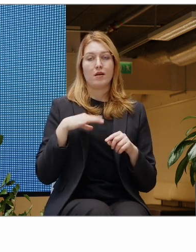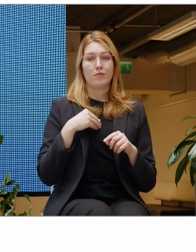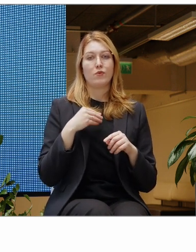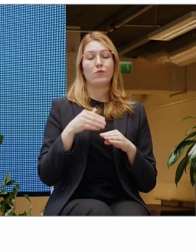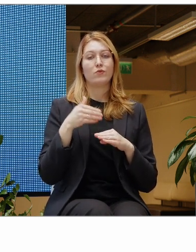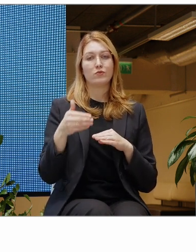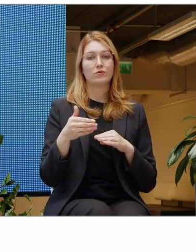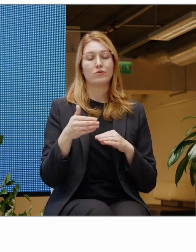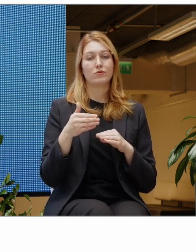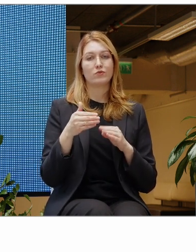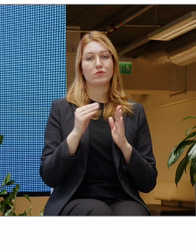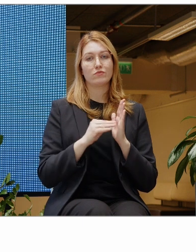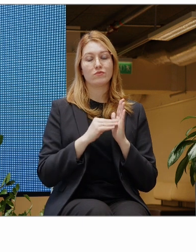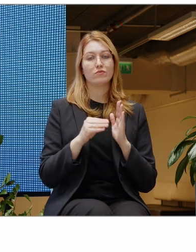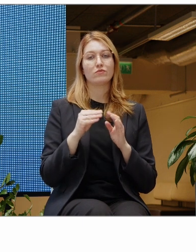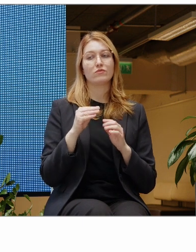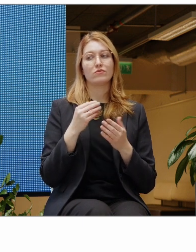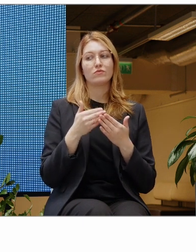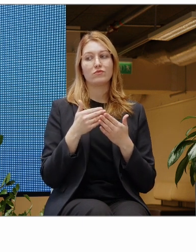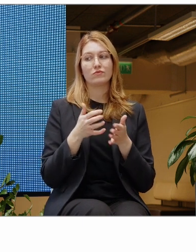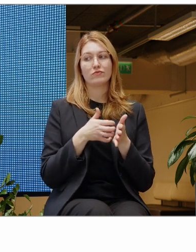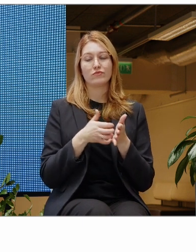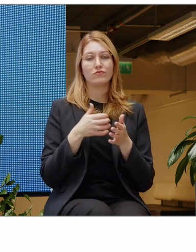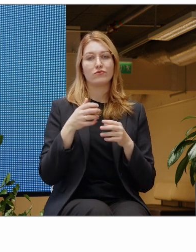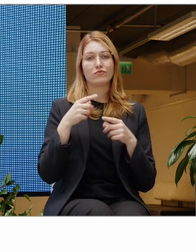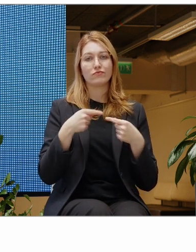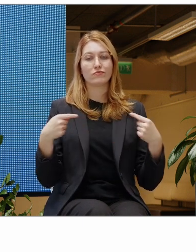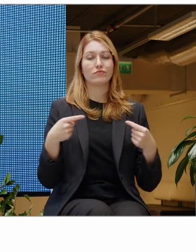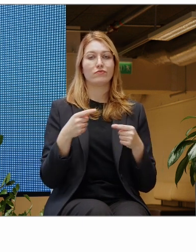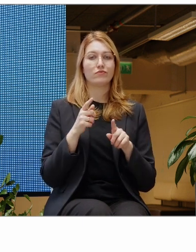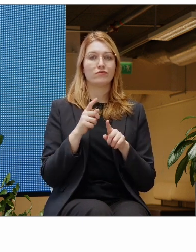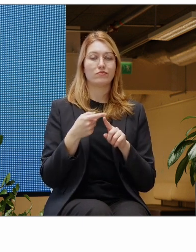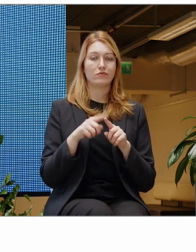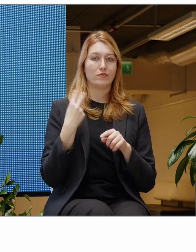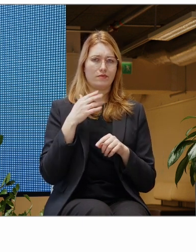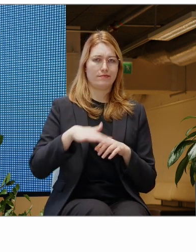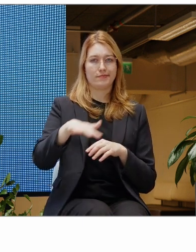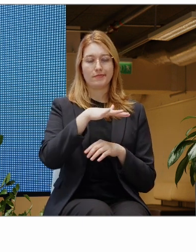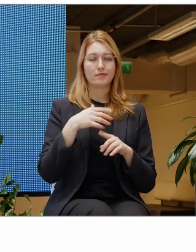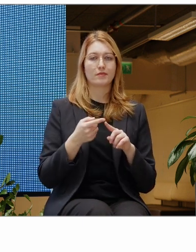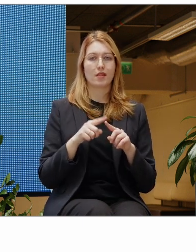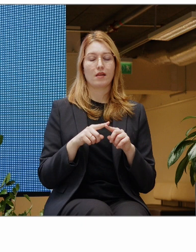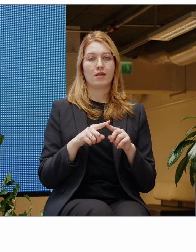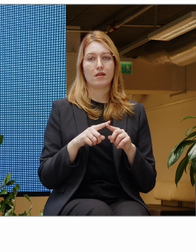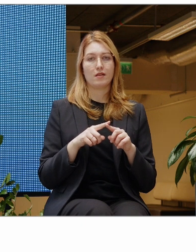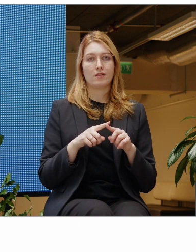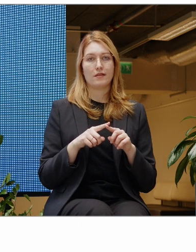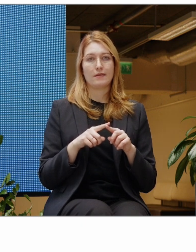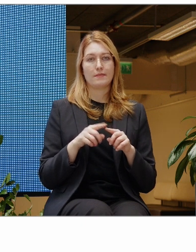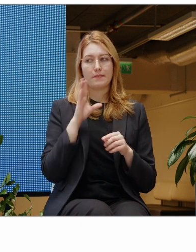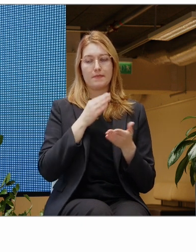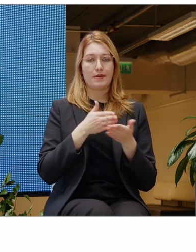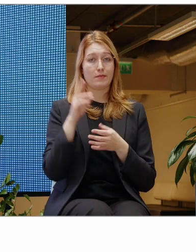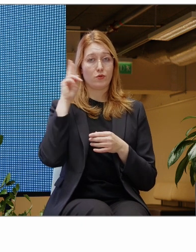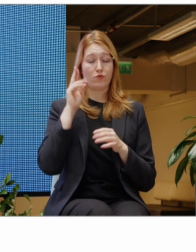group stakeholders, where people who need hoists and complete changing facilities are scattered around the UK, which is so much more than just an accessible toilet.